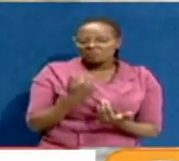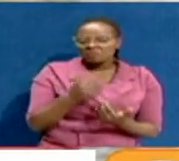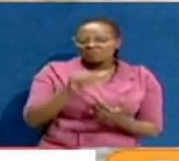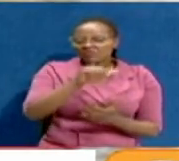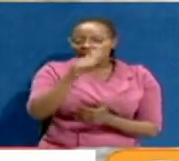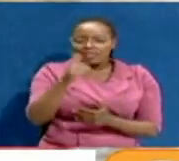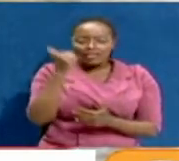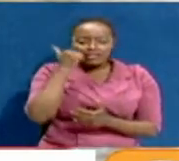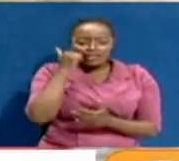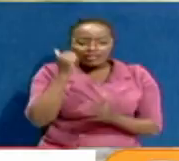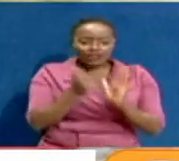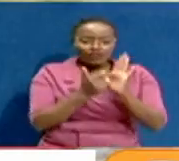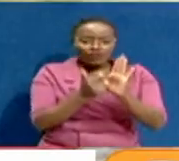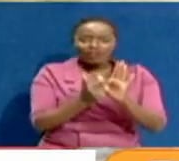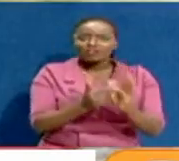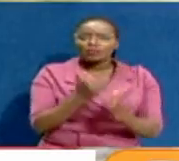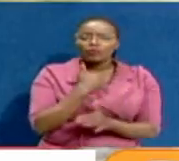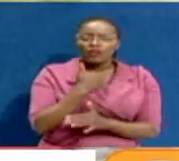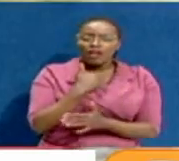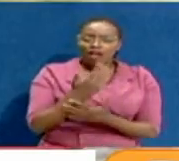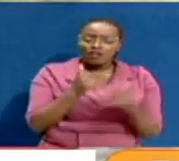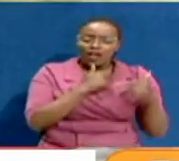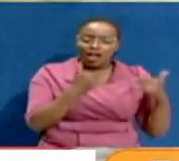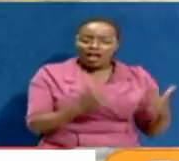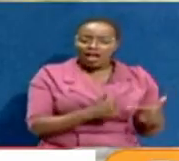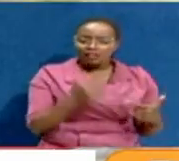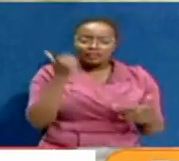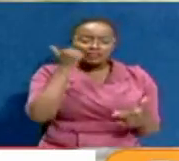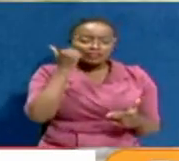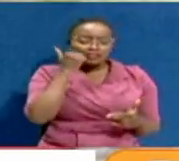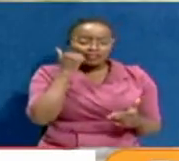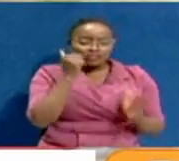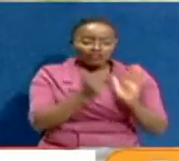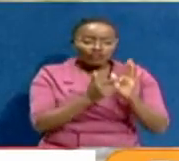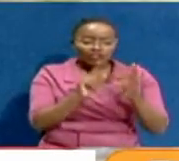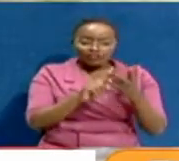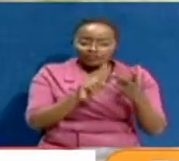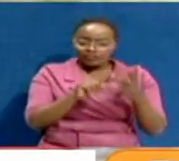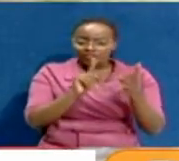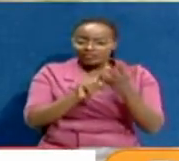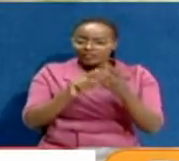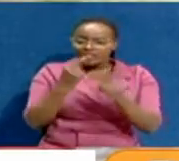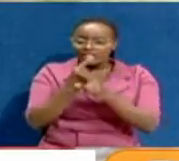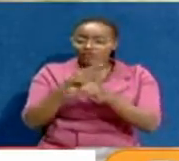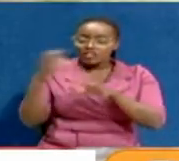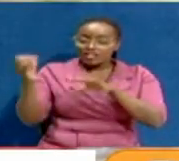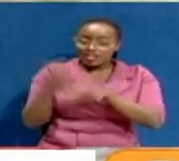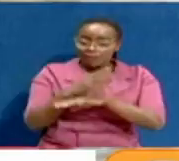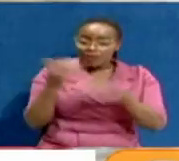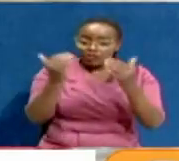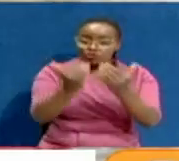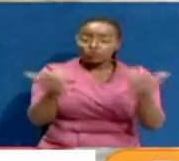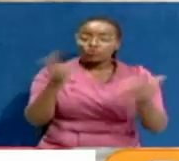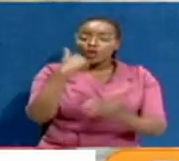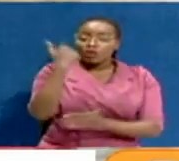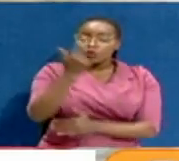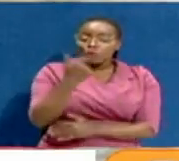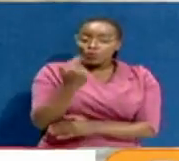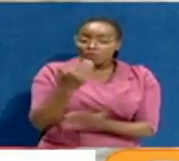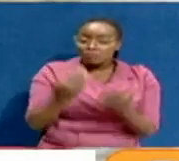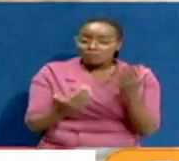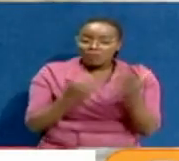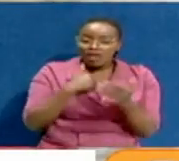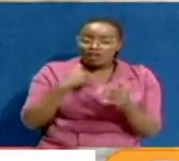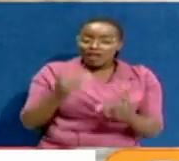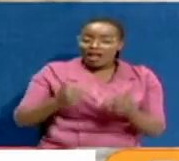underlying factors like, heart disease, for example, certain types of cancers, are children who are at